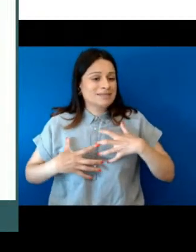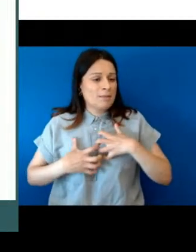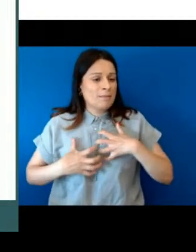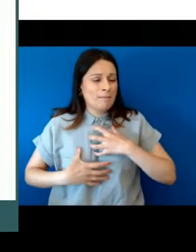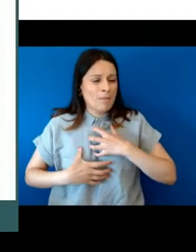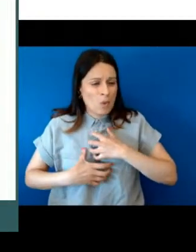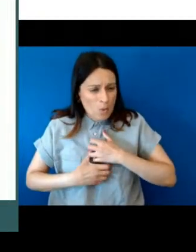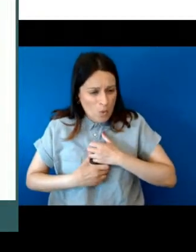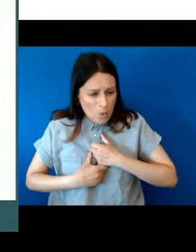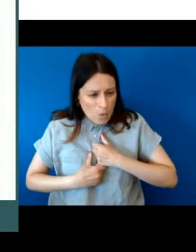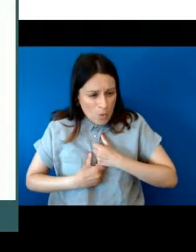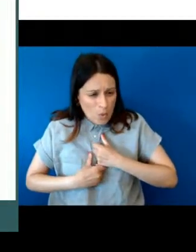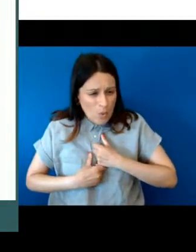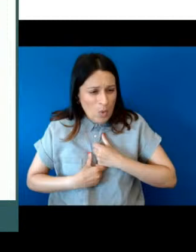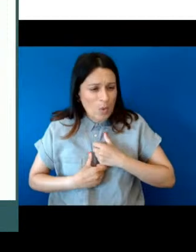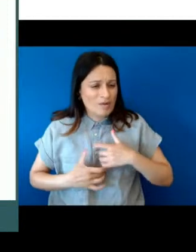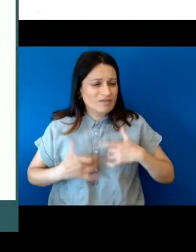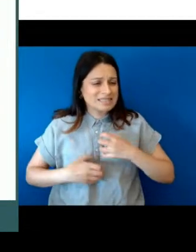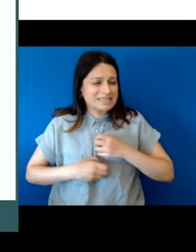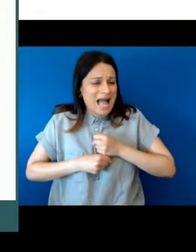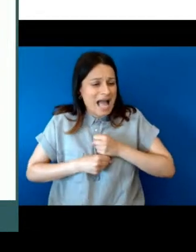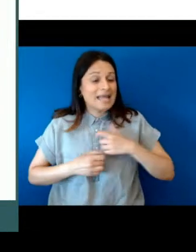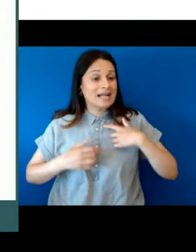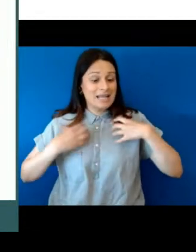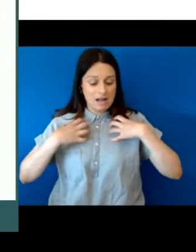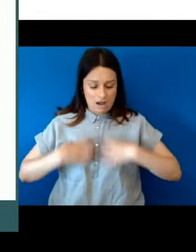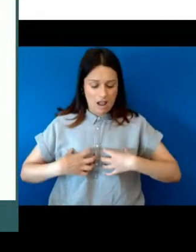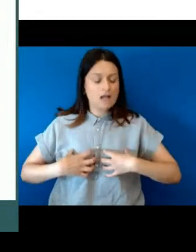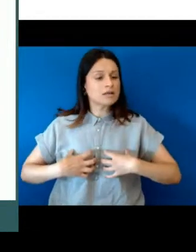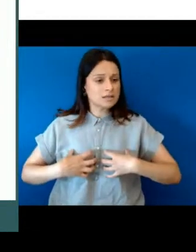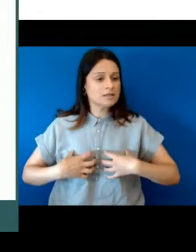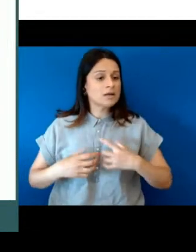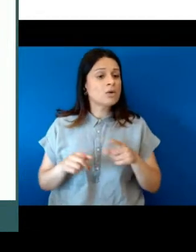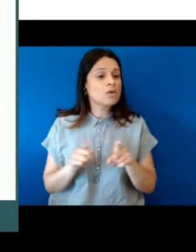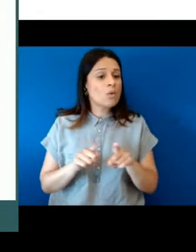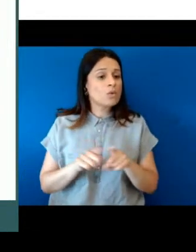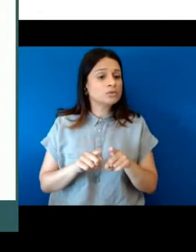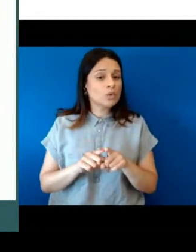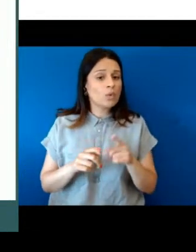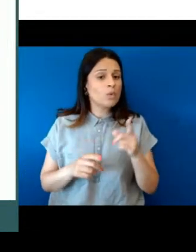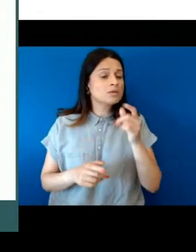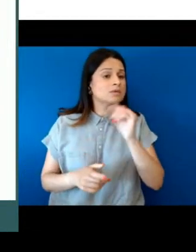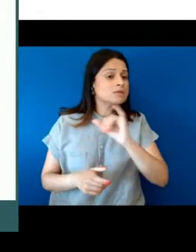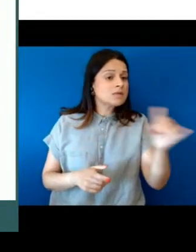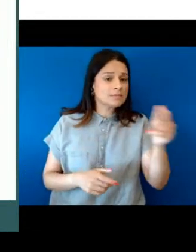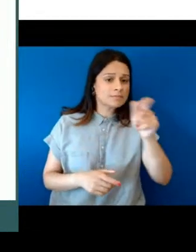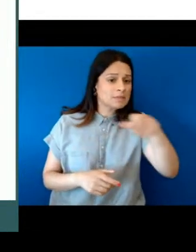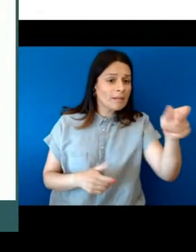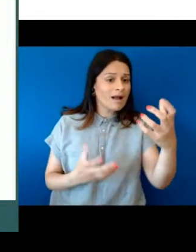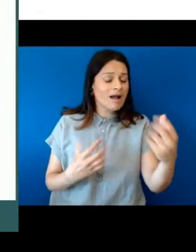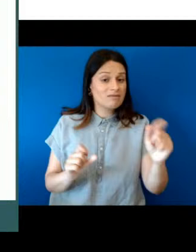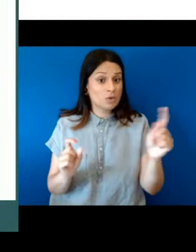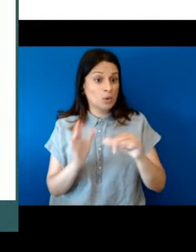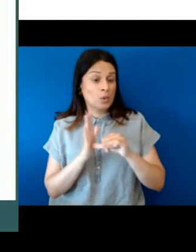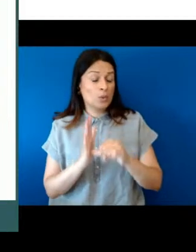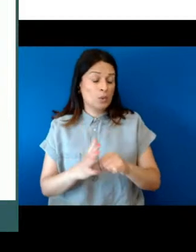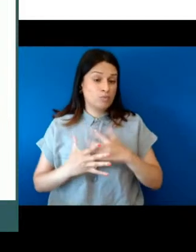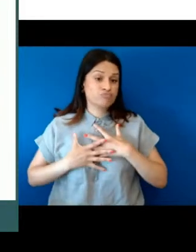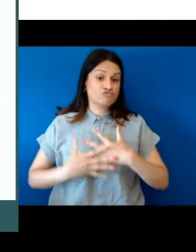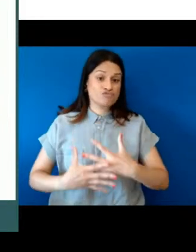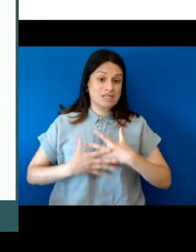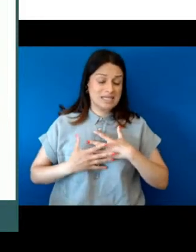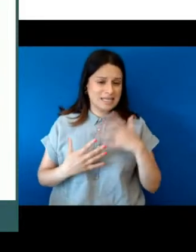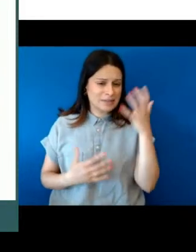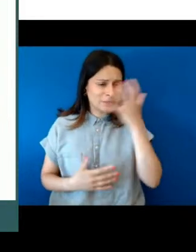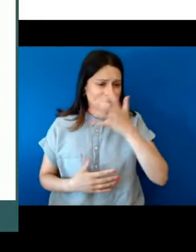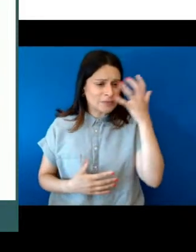might be going on down in the lungs, and sometimes people can have difficulty breathing. Sometimes that can become